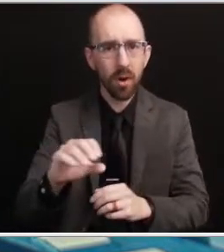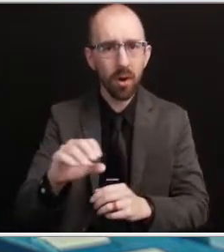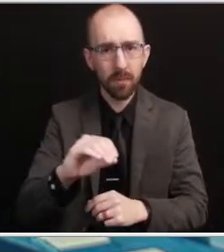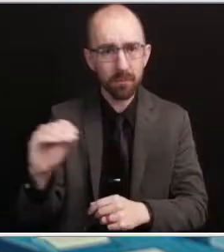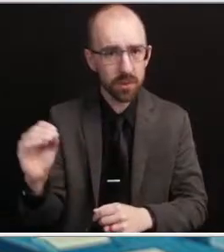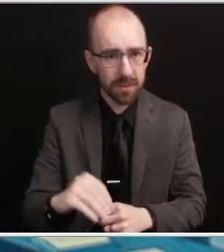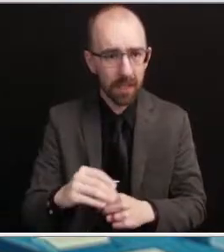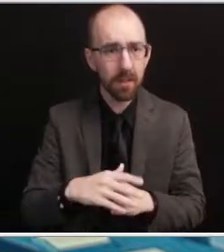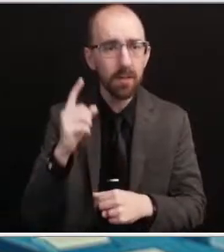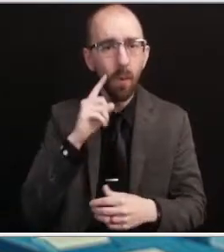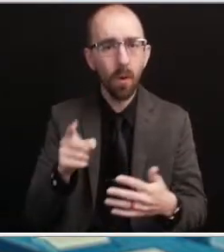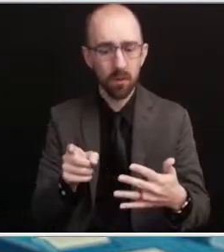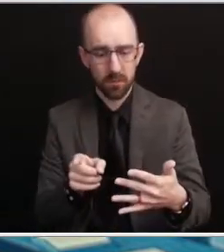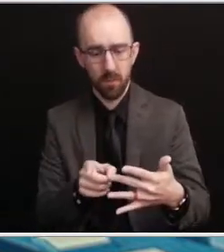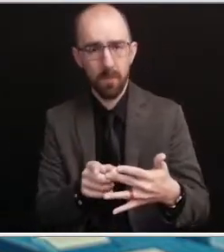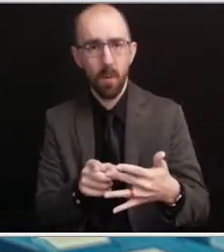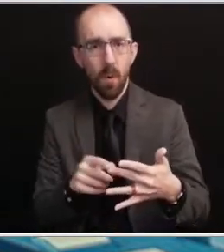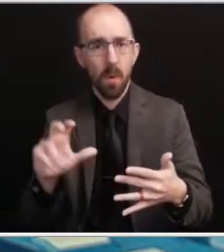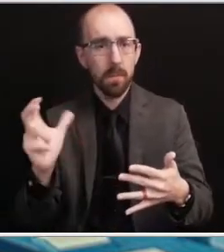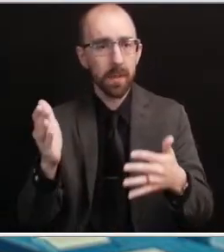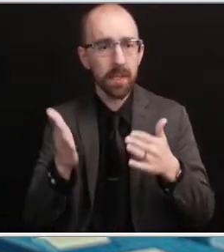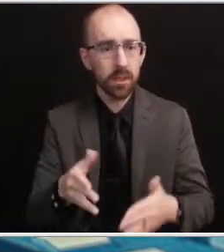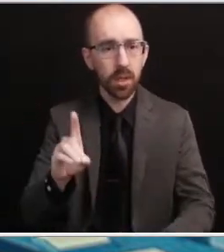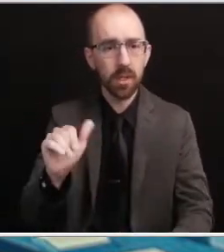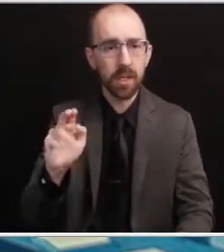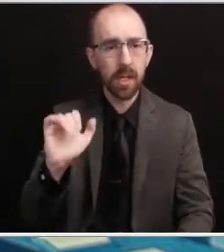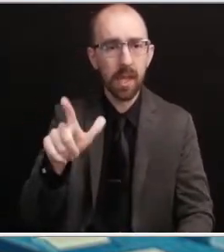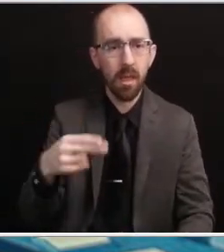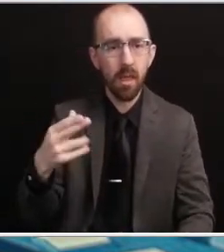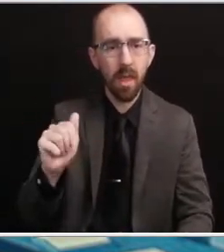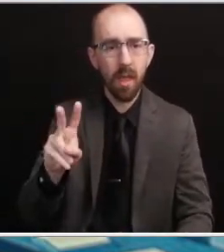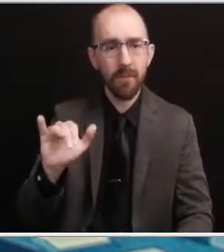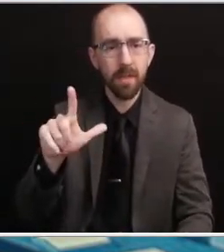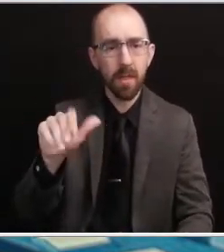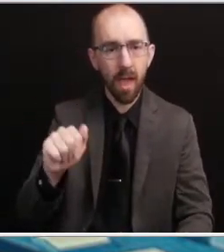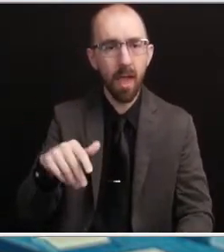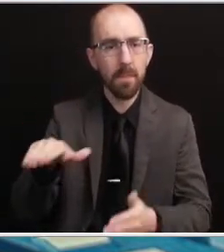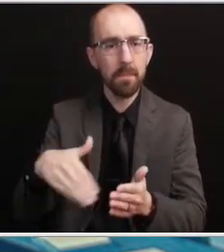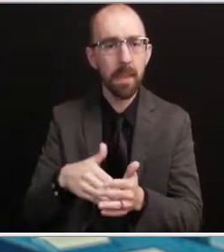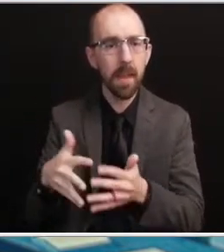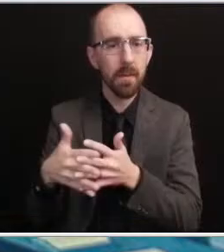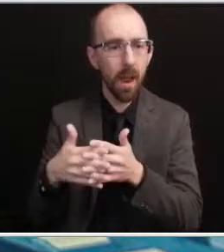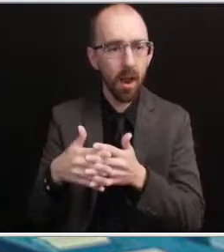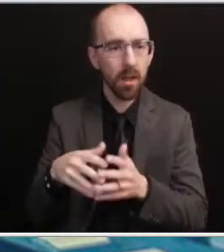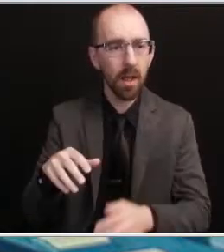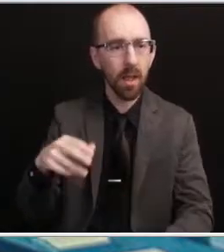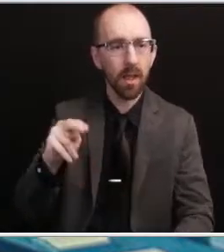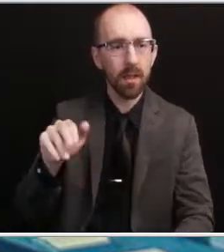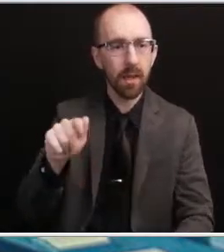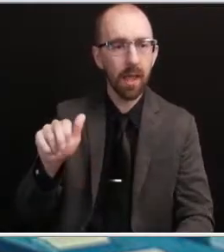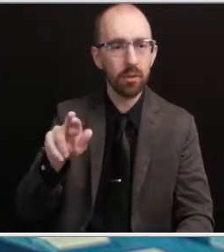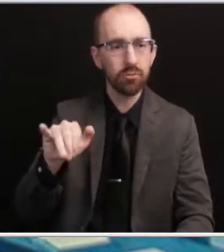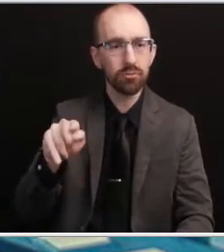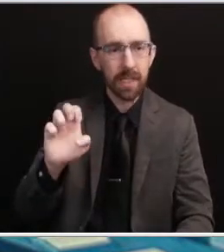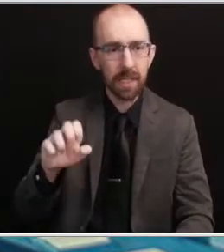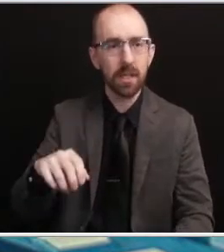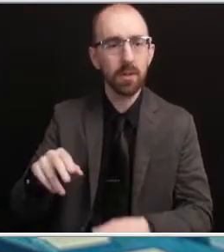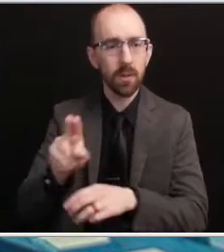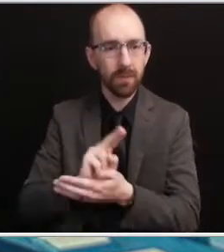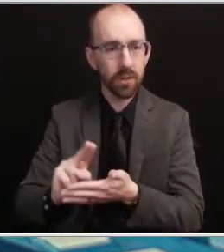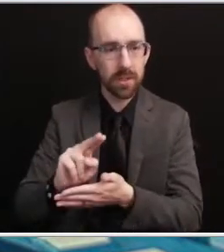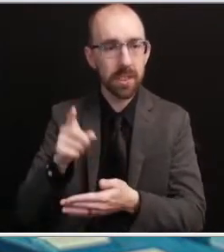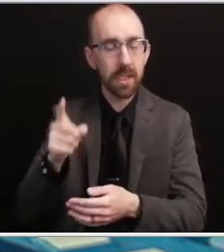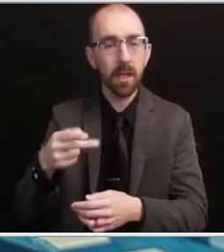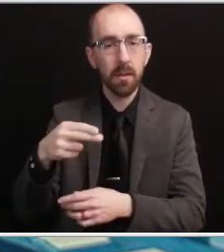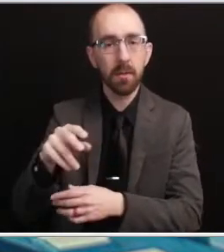Daniel Haivala at Mid-America Nazarene University, a bullpen session turned and changed everything